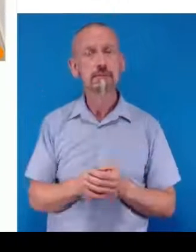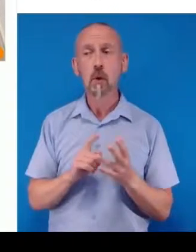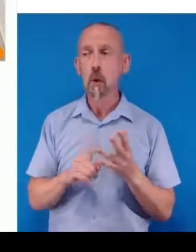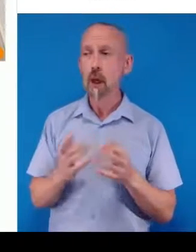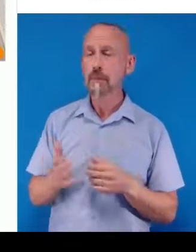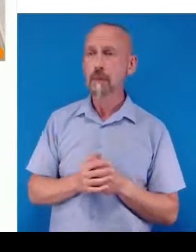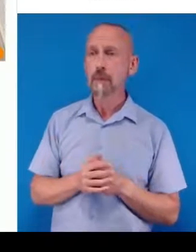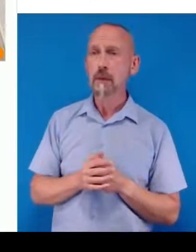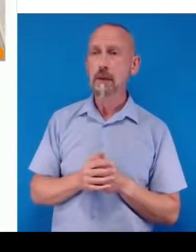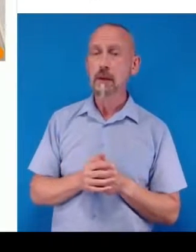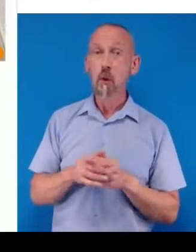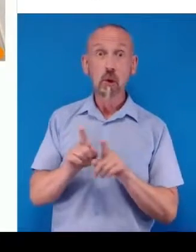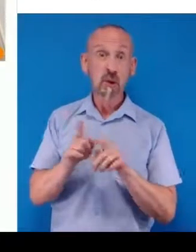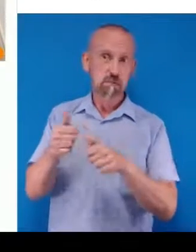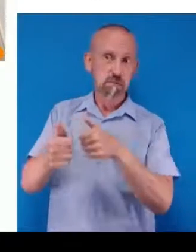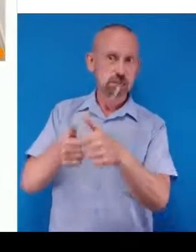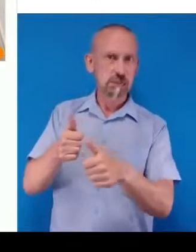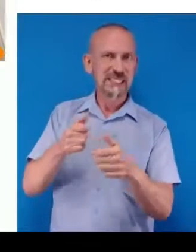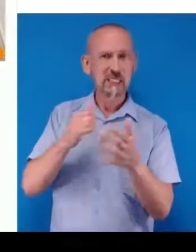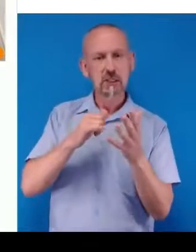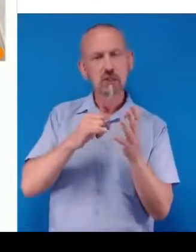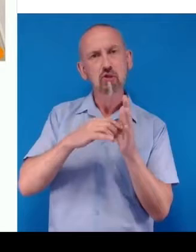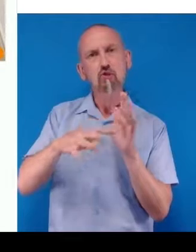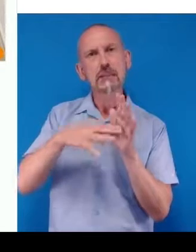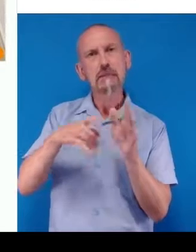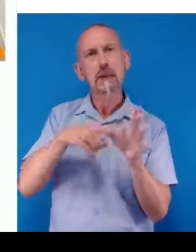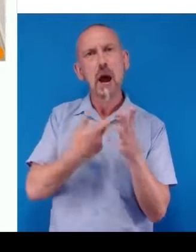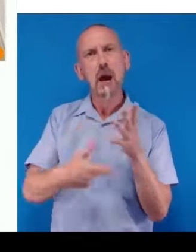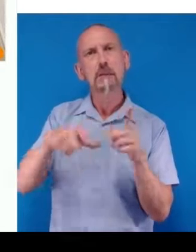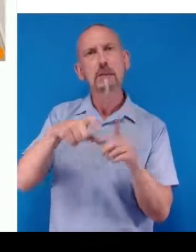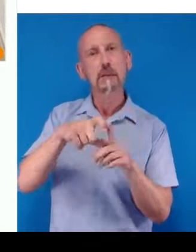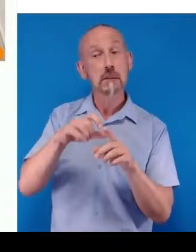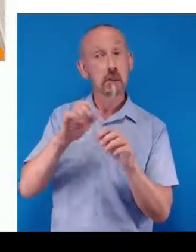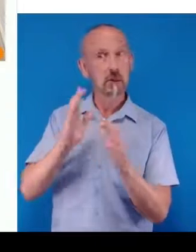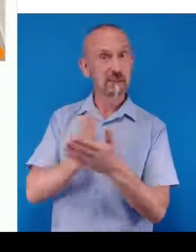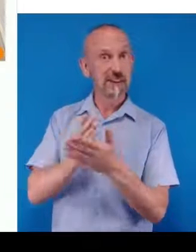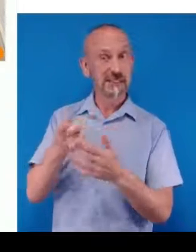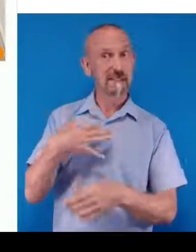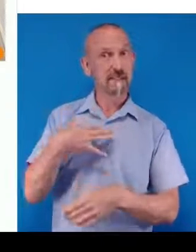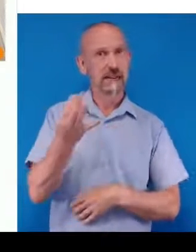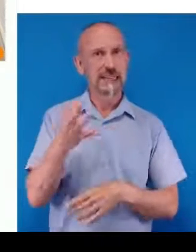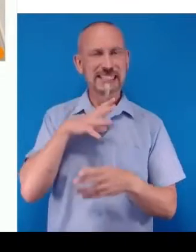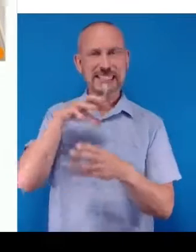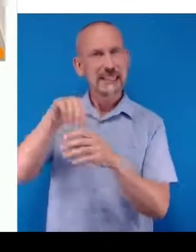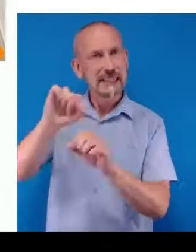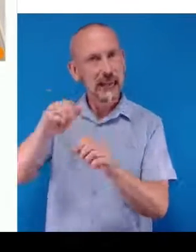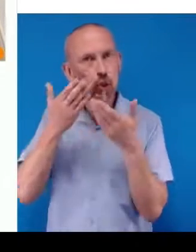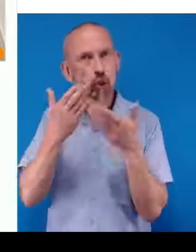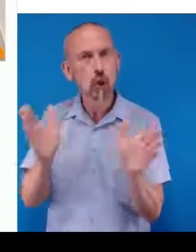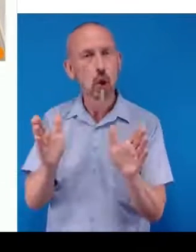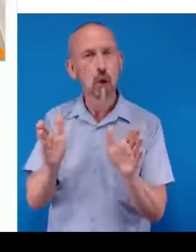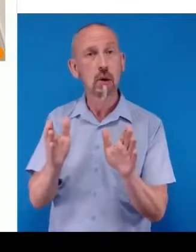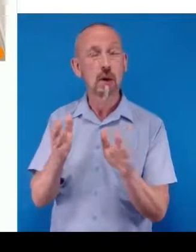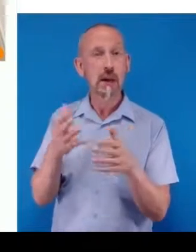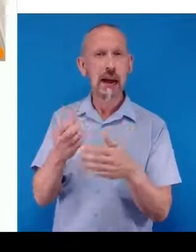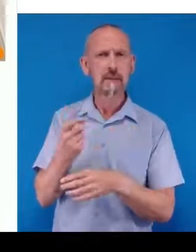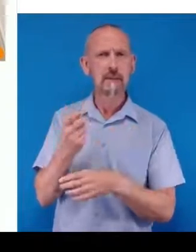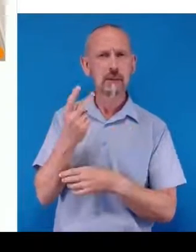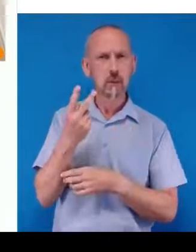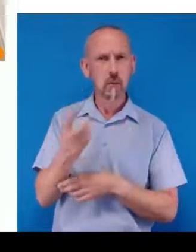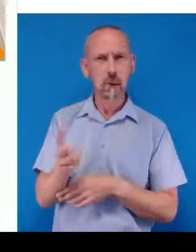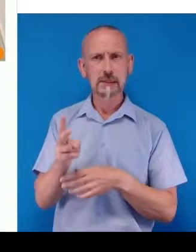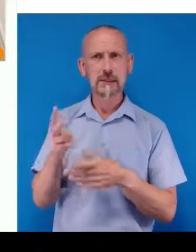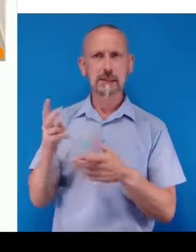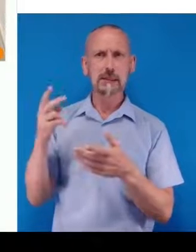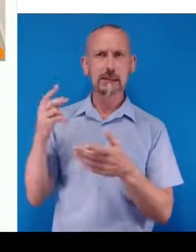They brought us onto their show. We've done 2 shows with them. They had a lot of users wanting accessibility.